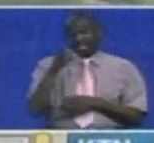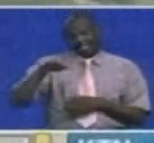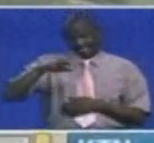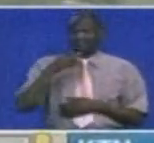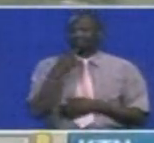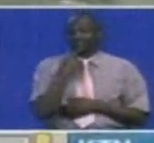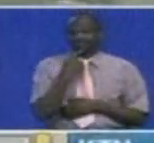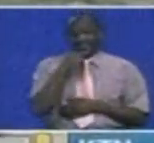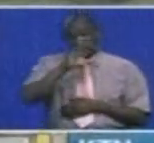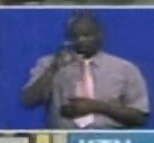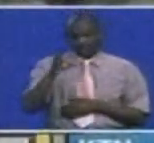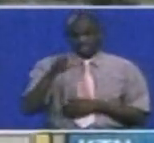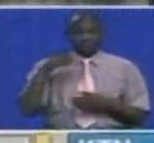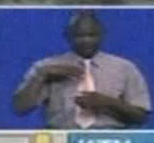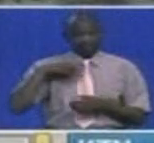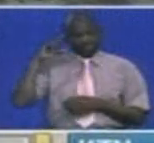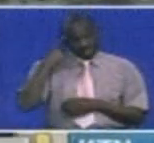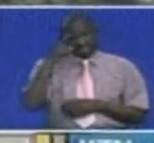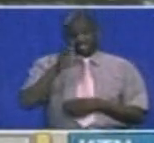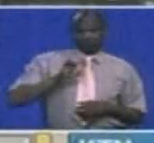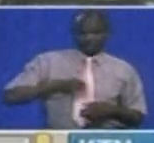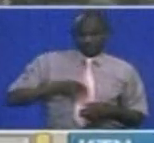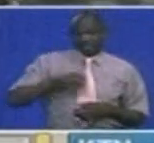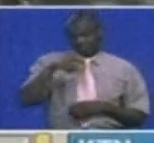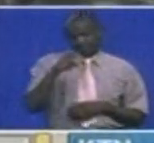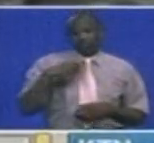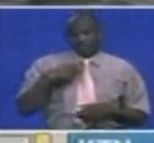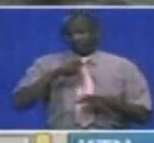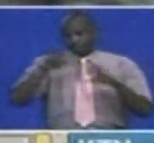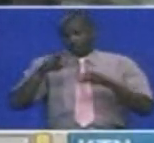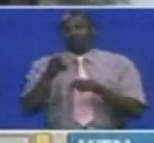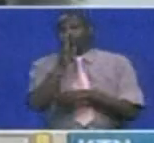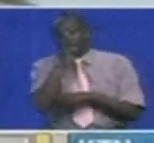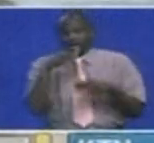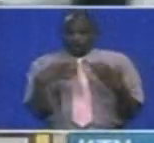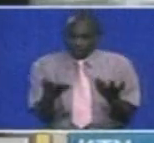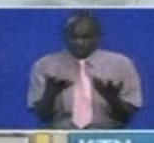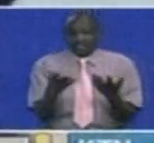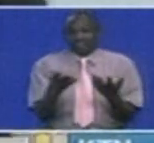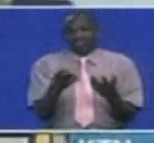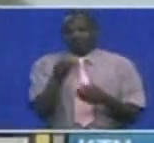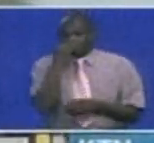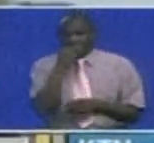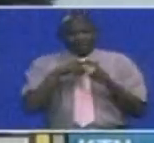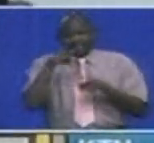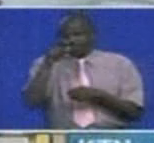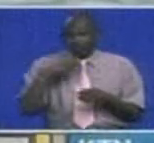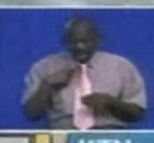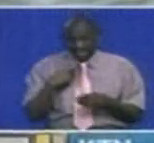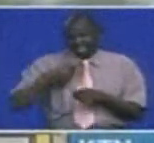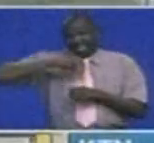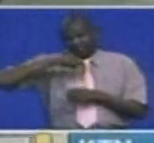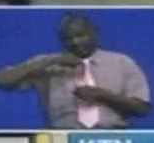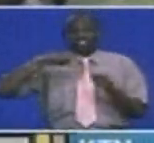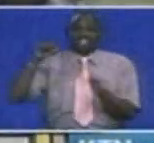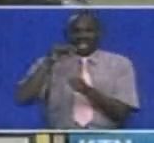County, one would easily think these women are begging for either water or food, but all they really want is a lift, a